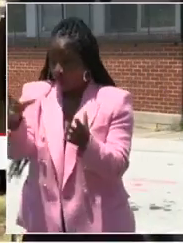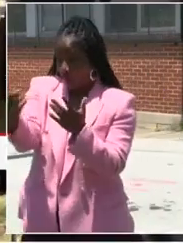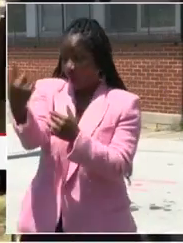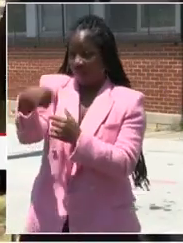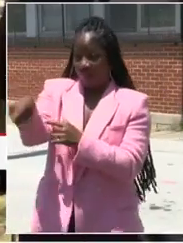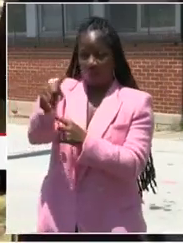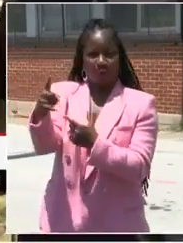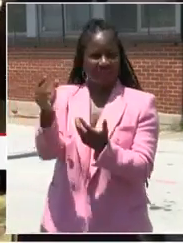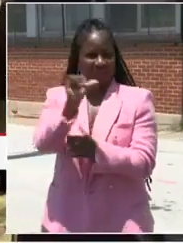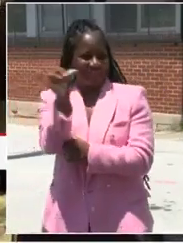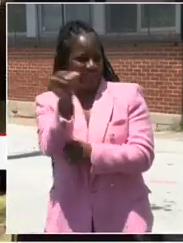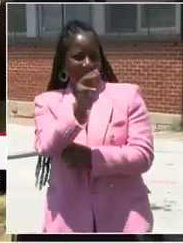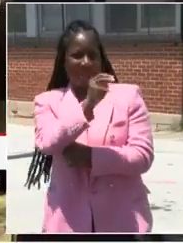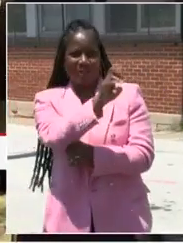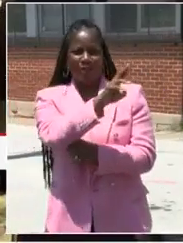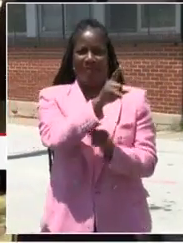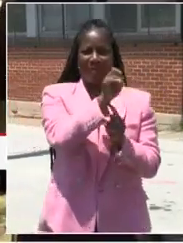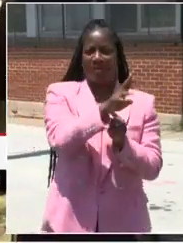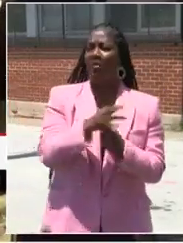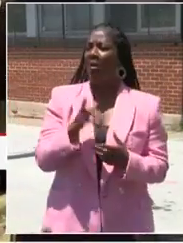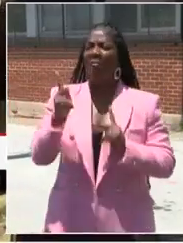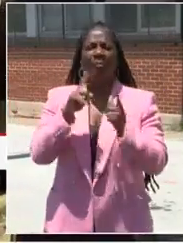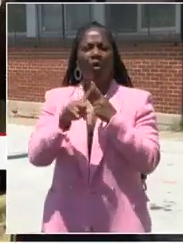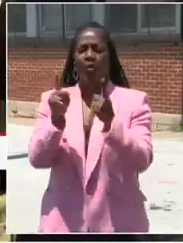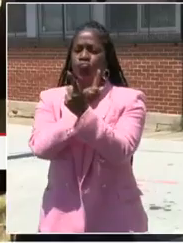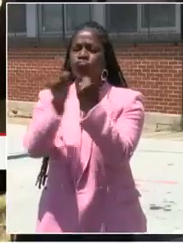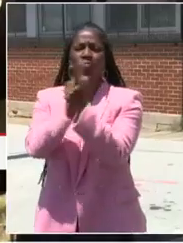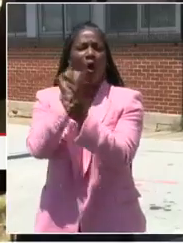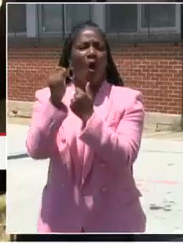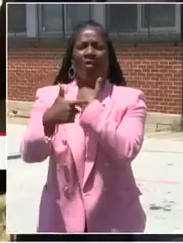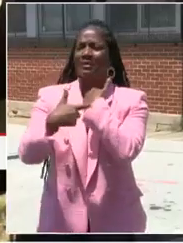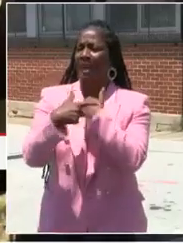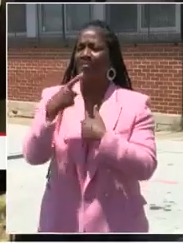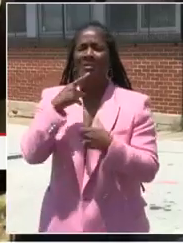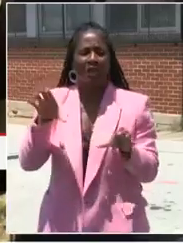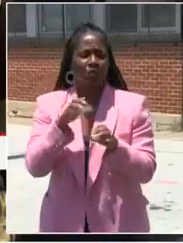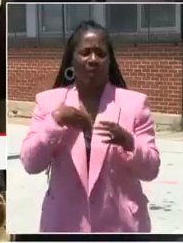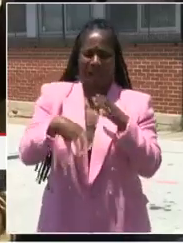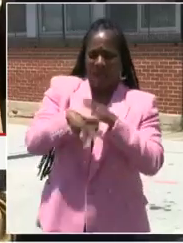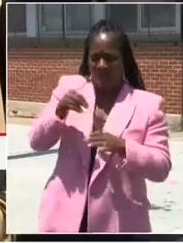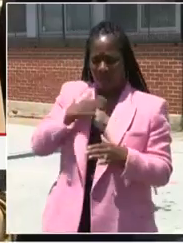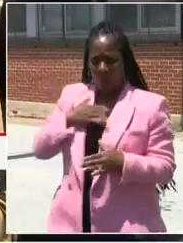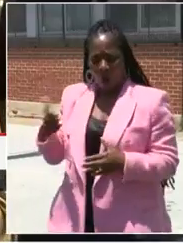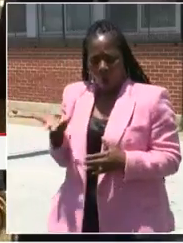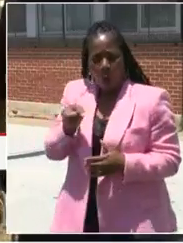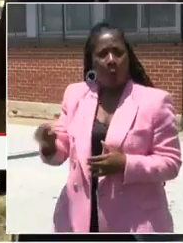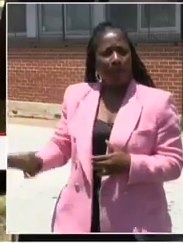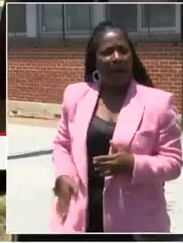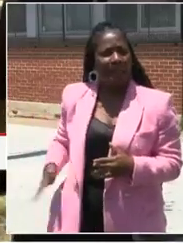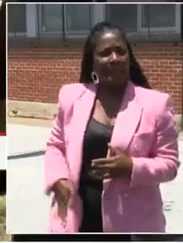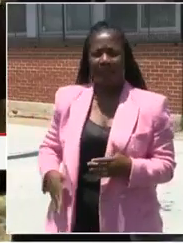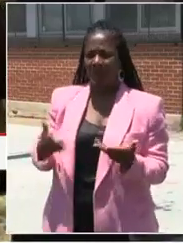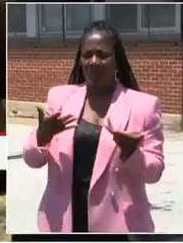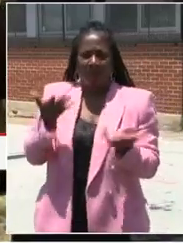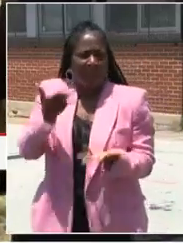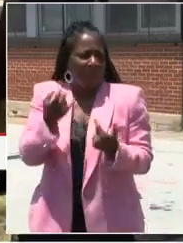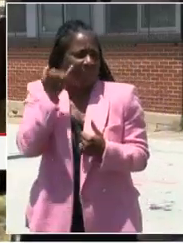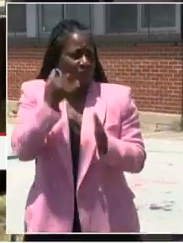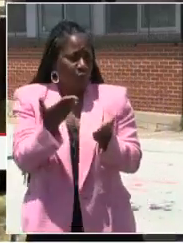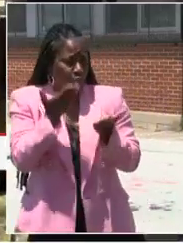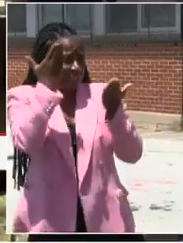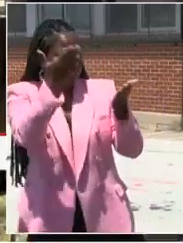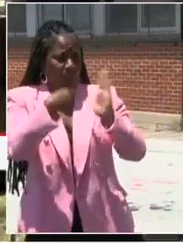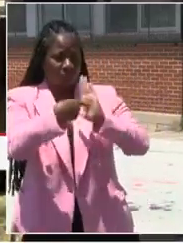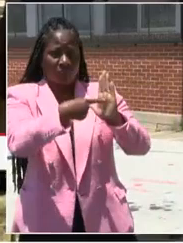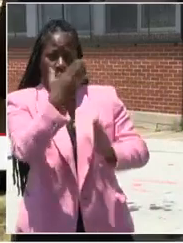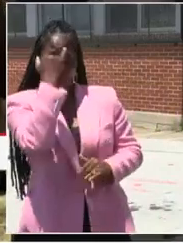time that say, I work with young people. I do this work. I do it out of my own pocket. And if you present an idea,